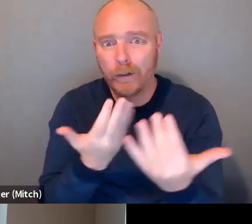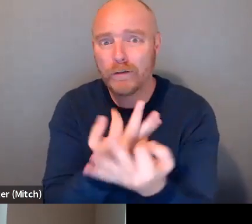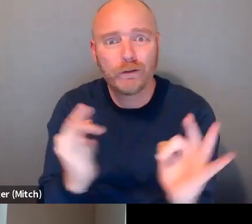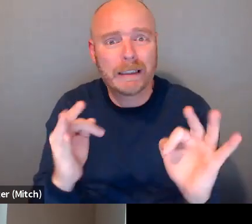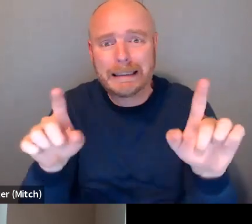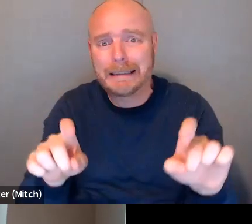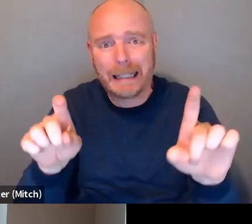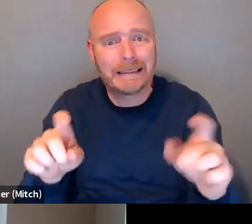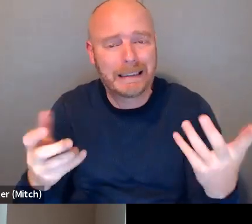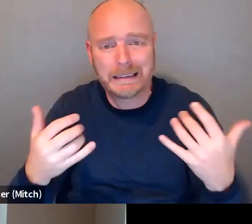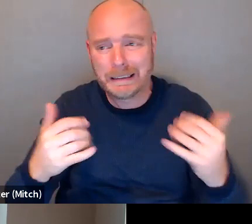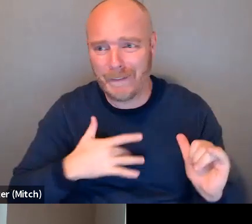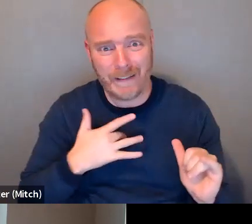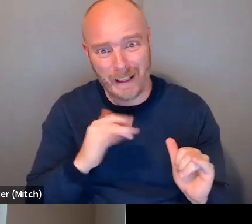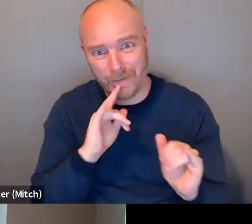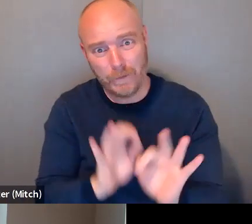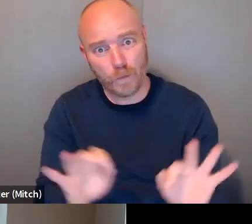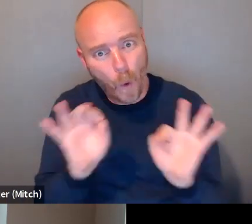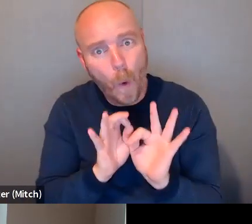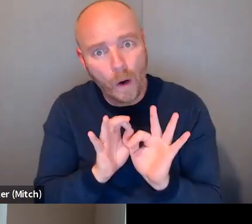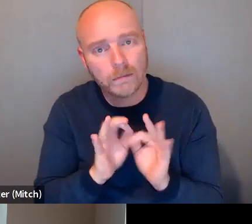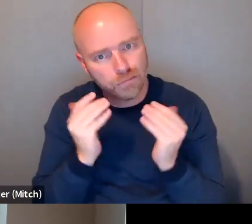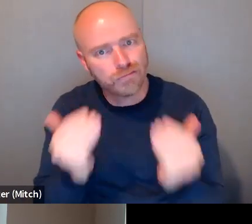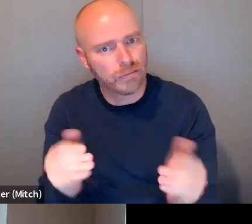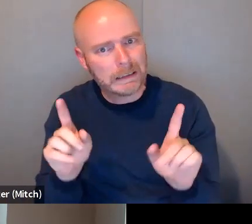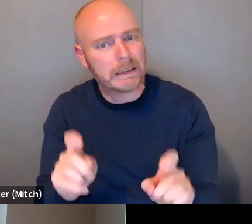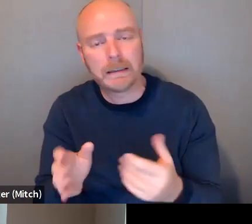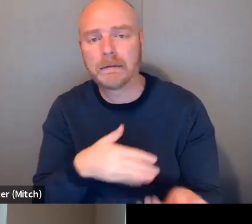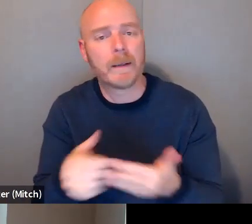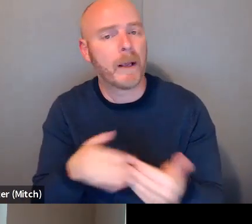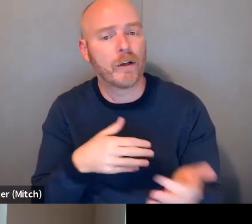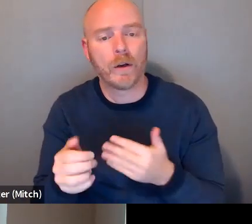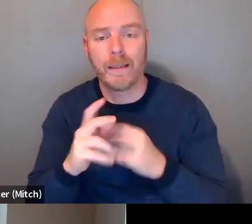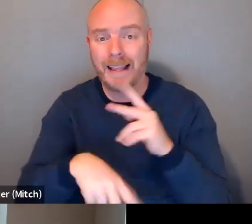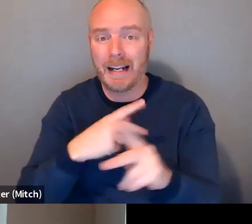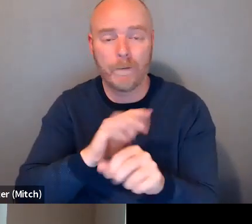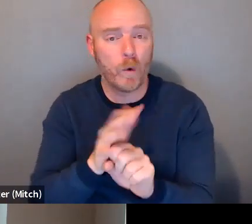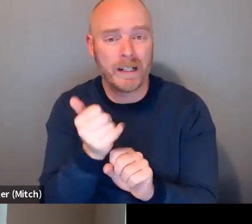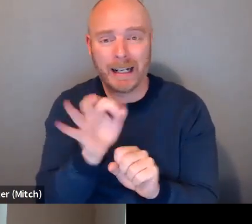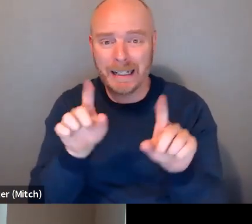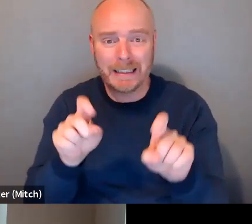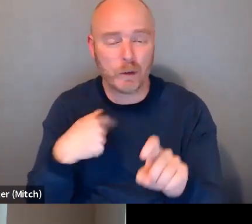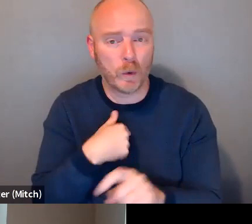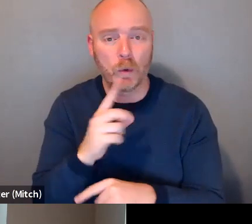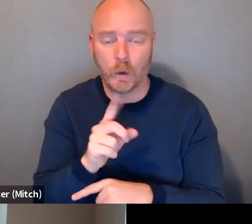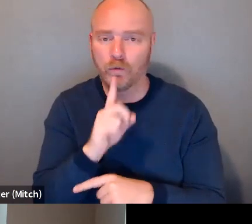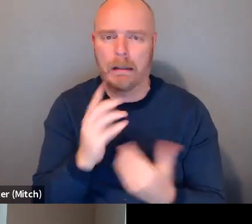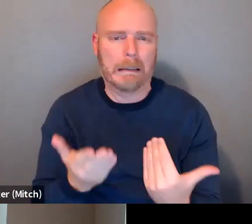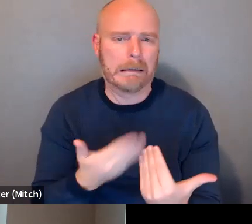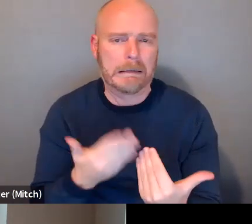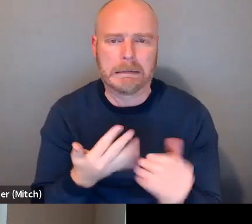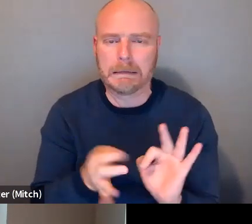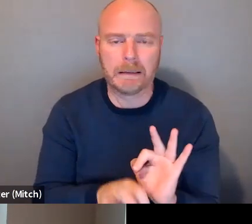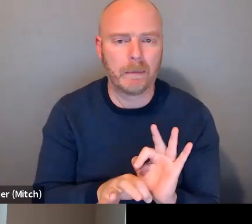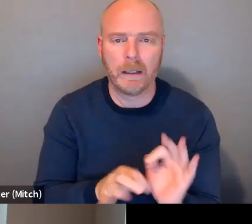testing. And we feel like it's really important to get tested. The type of COVID-19 testing that we do is really easy.